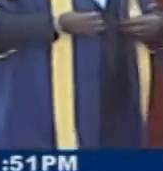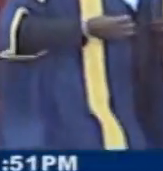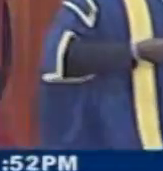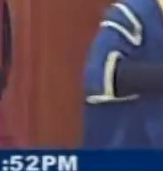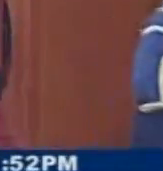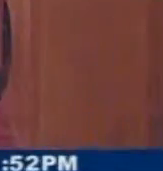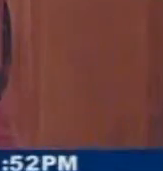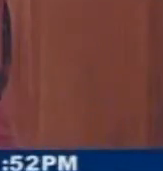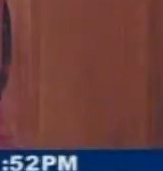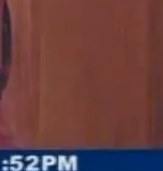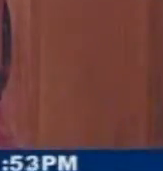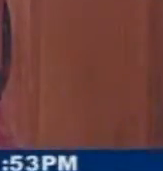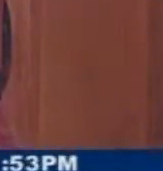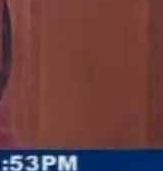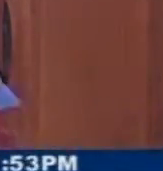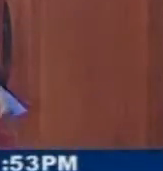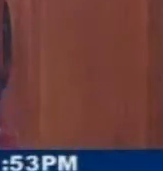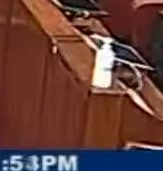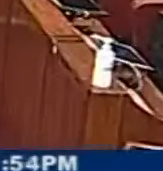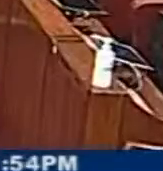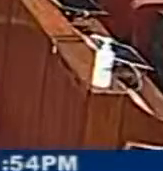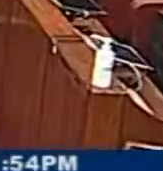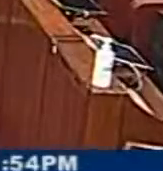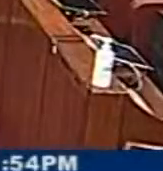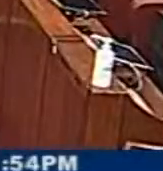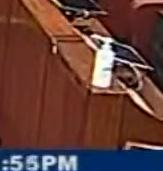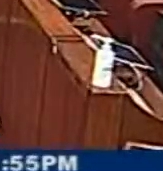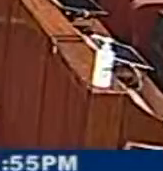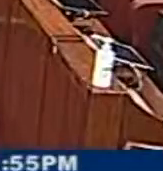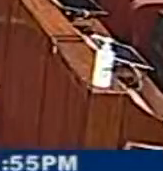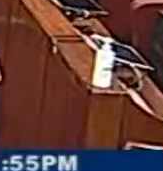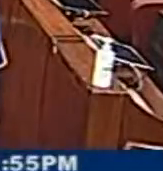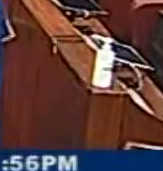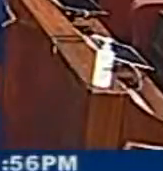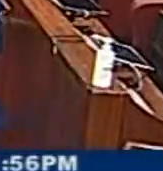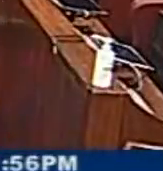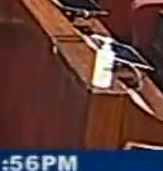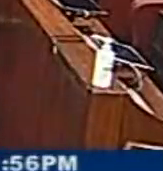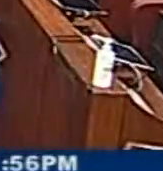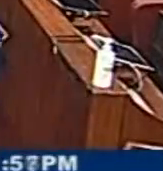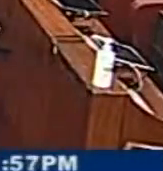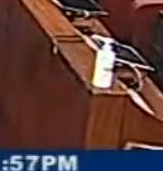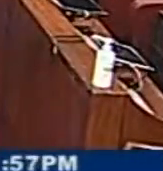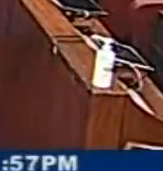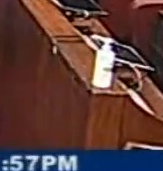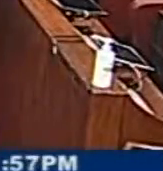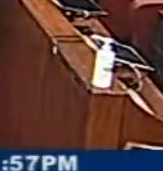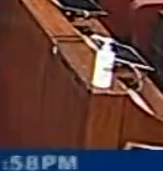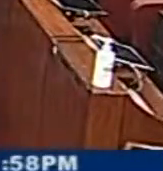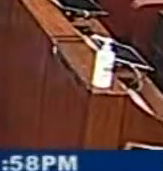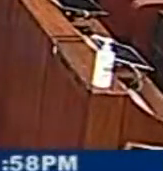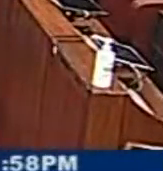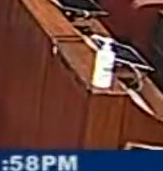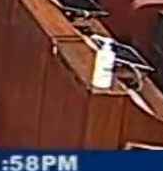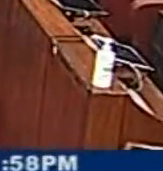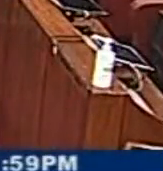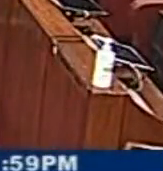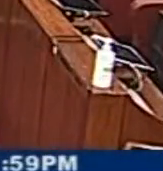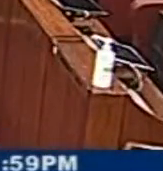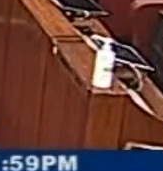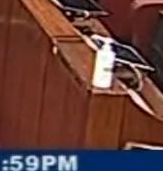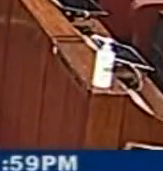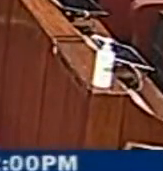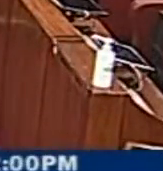that particular committee. On your screens is the Speaker of the Senate, Honorable Ken Lusaka. I'll now hand you over for the